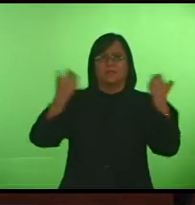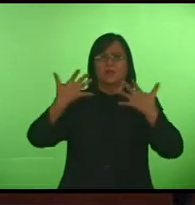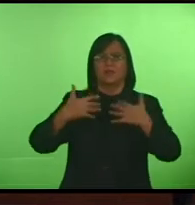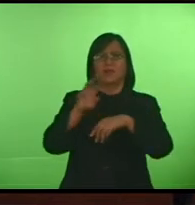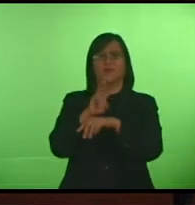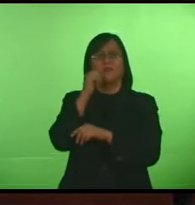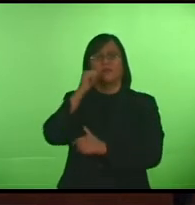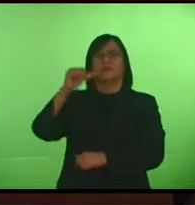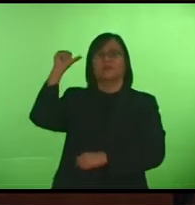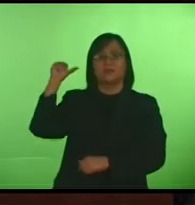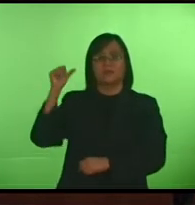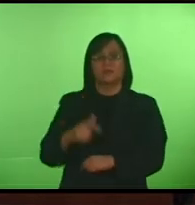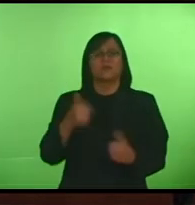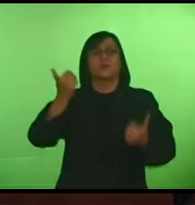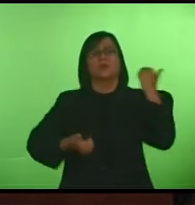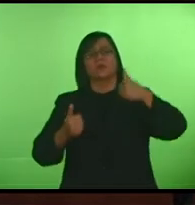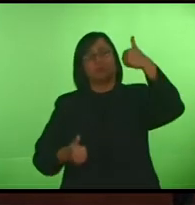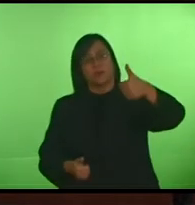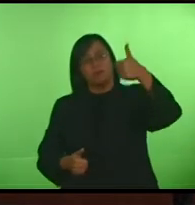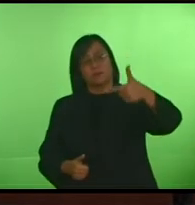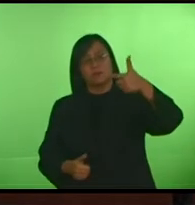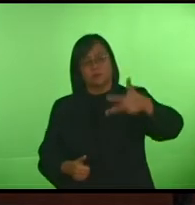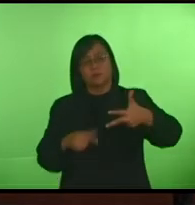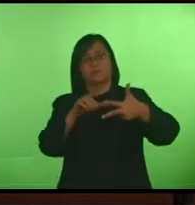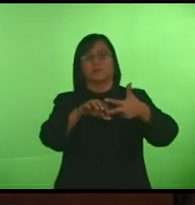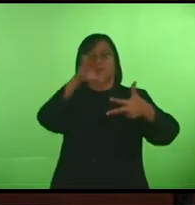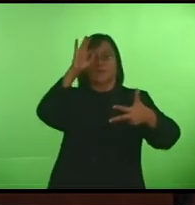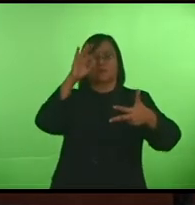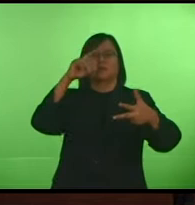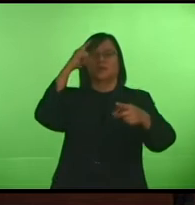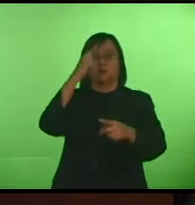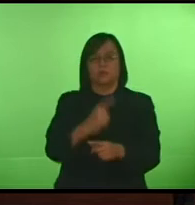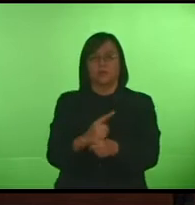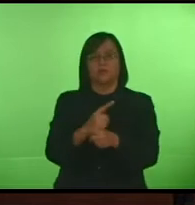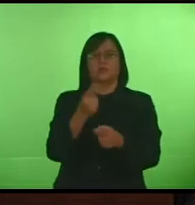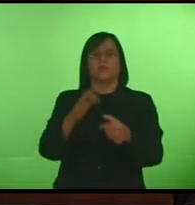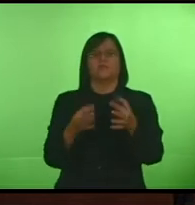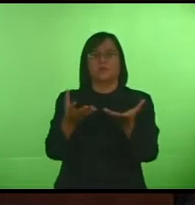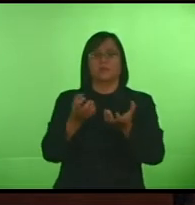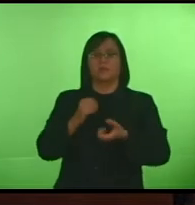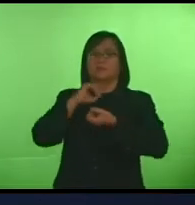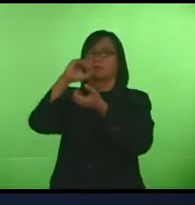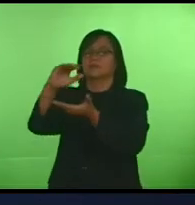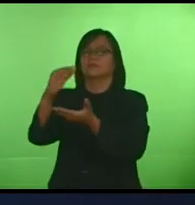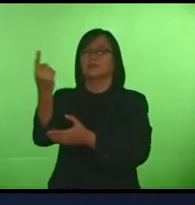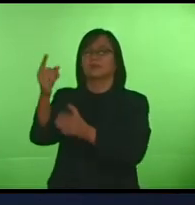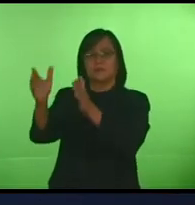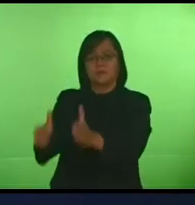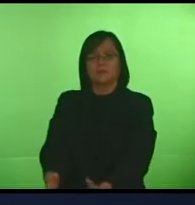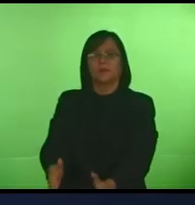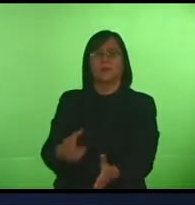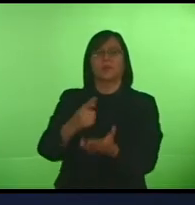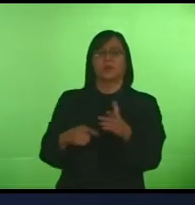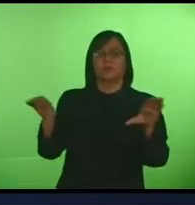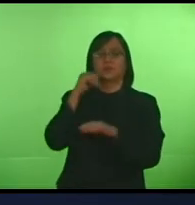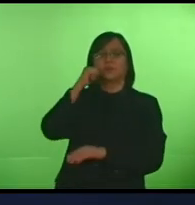you choose to be the most correct if you want to tell someone what you did yesterday? So what do you